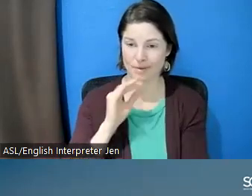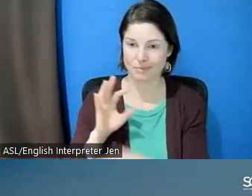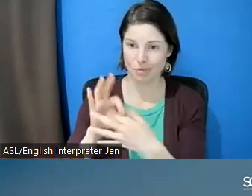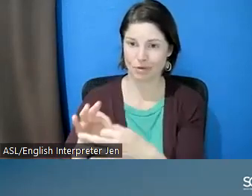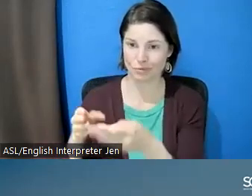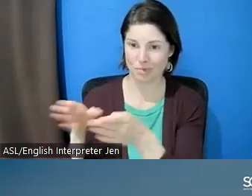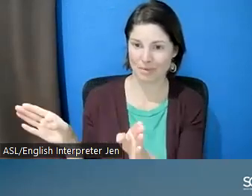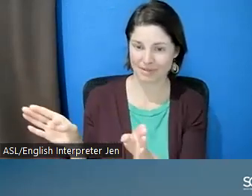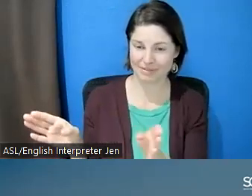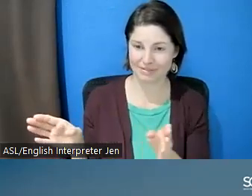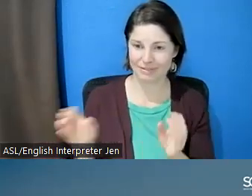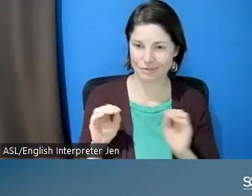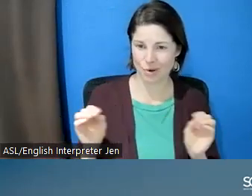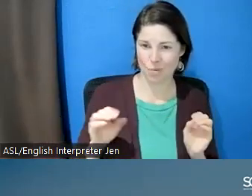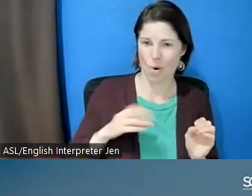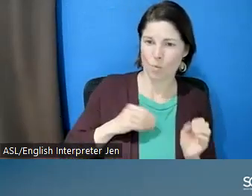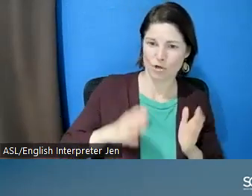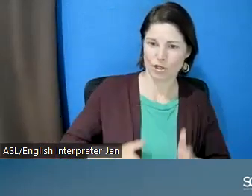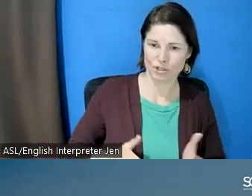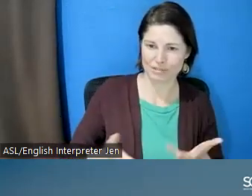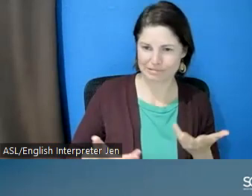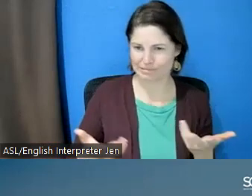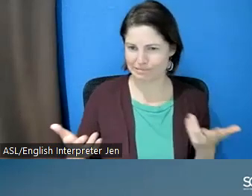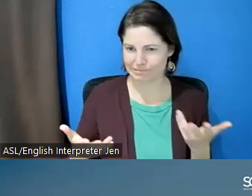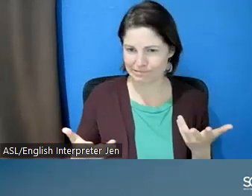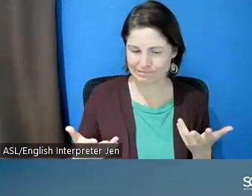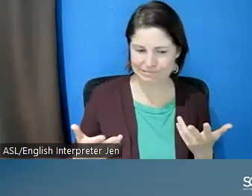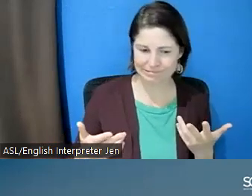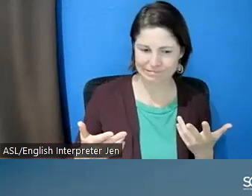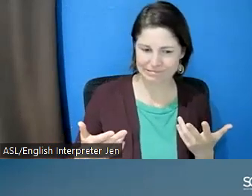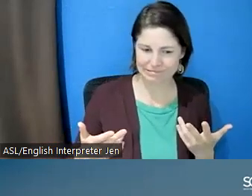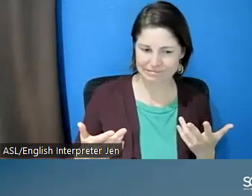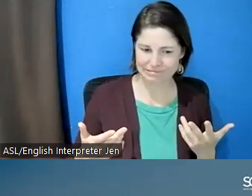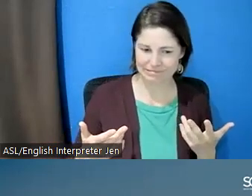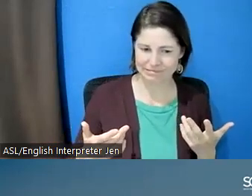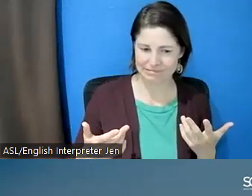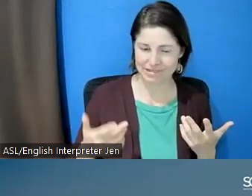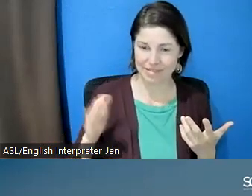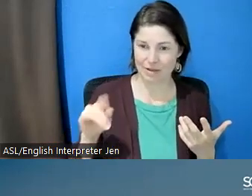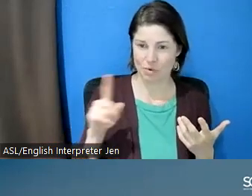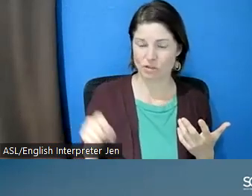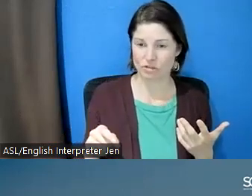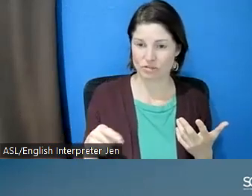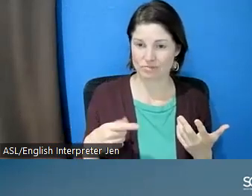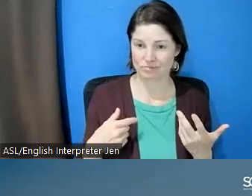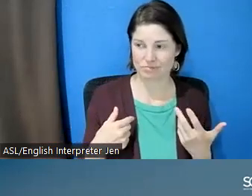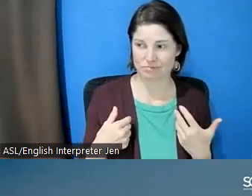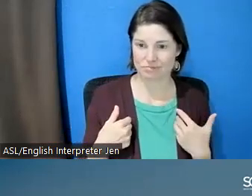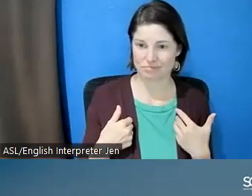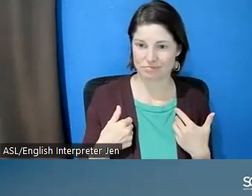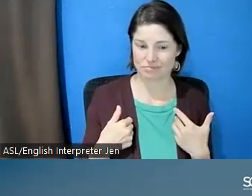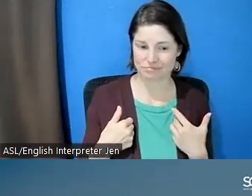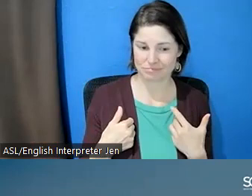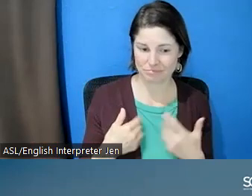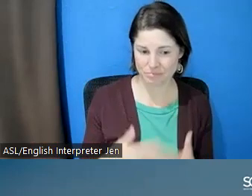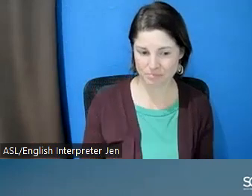the nonprofit isn't technically owned by anybody, should I answer the question of the